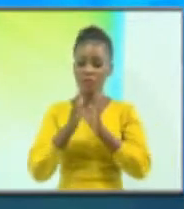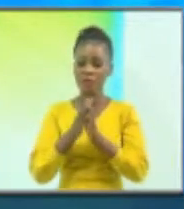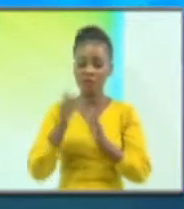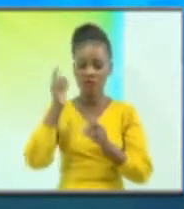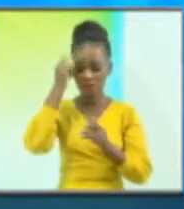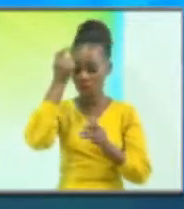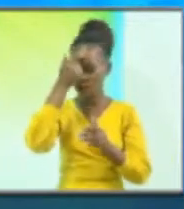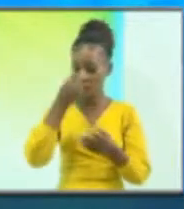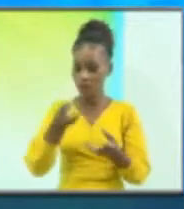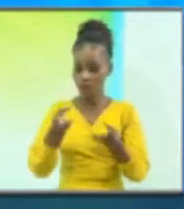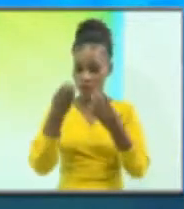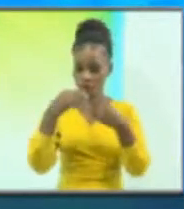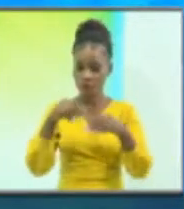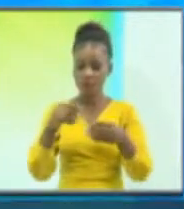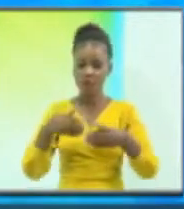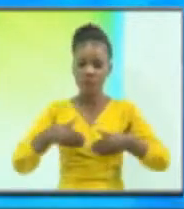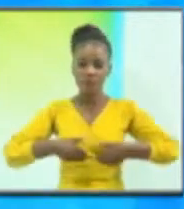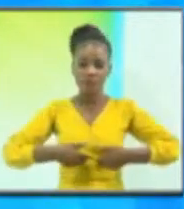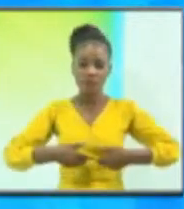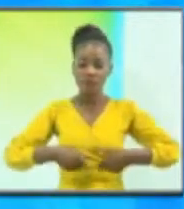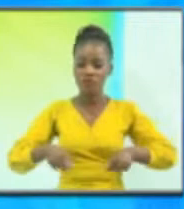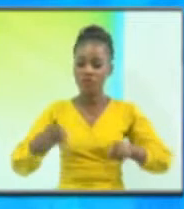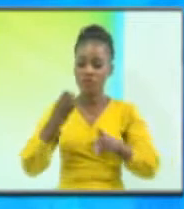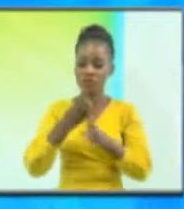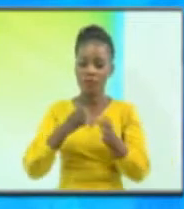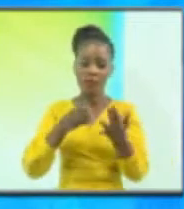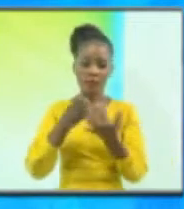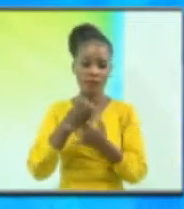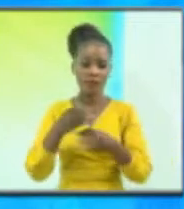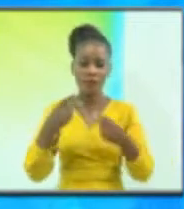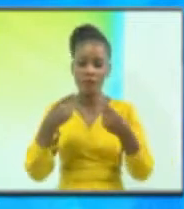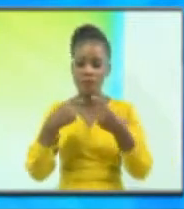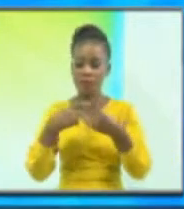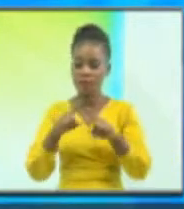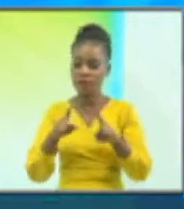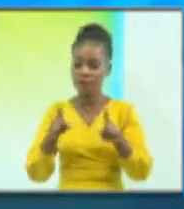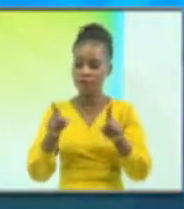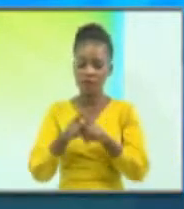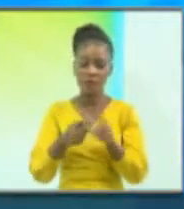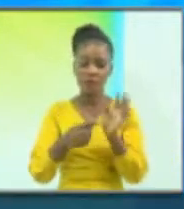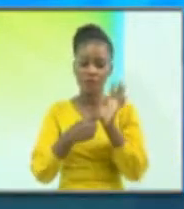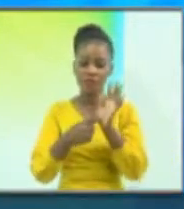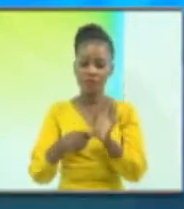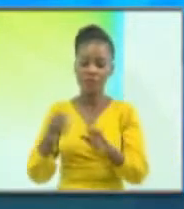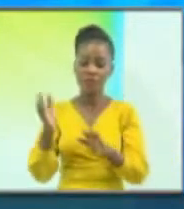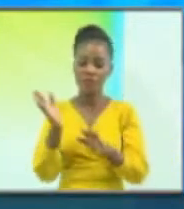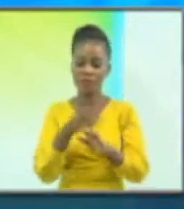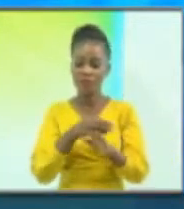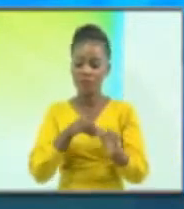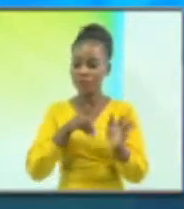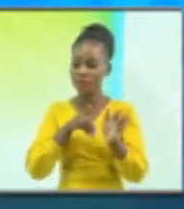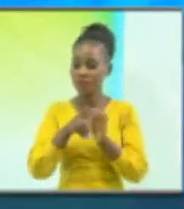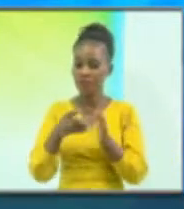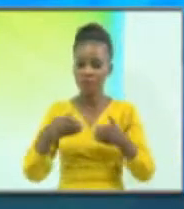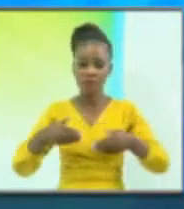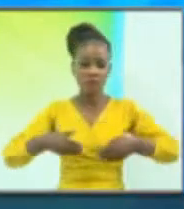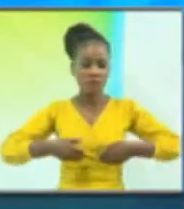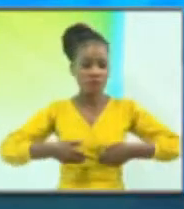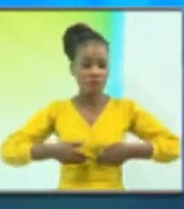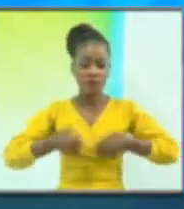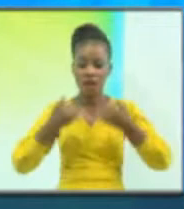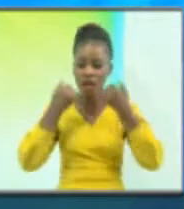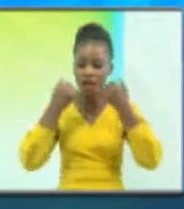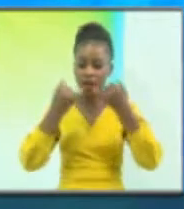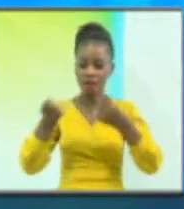has revamped the youth development strategy through the different projects. For example, the parish development model, Youth Venture Capital